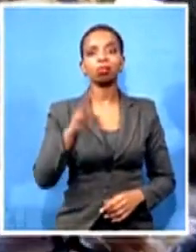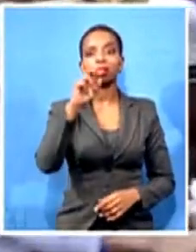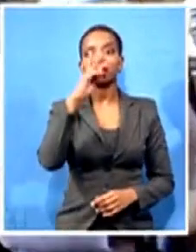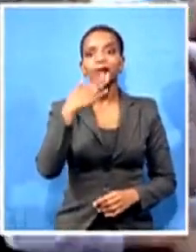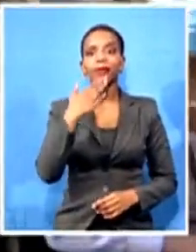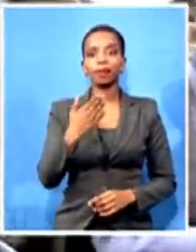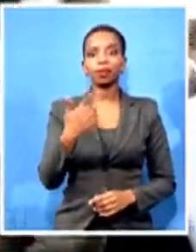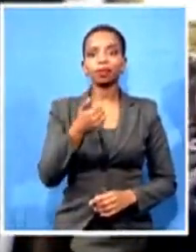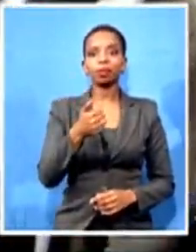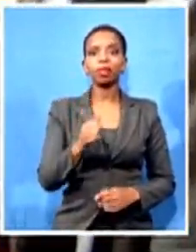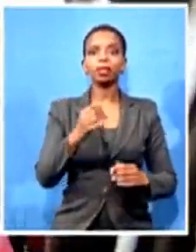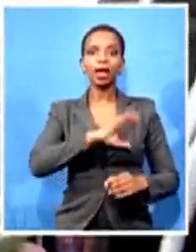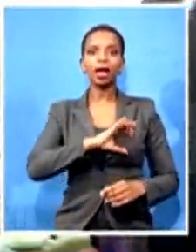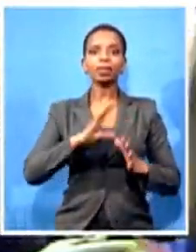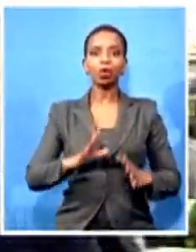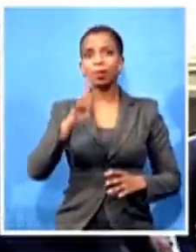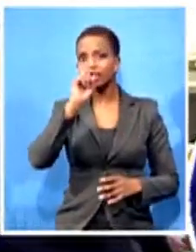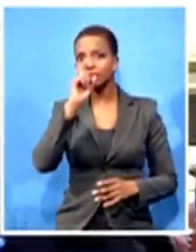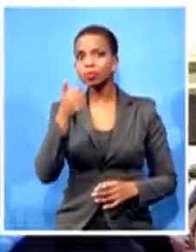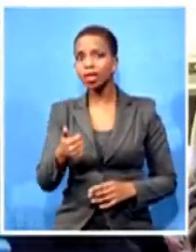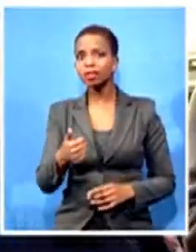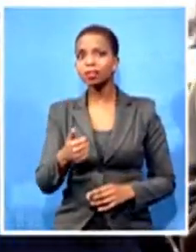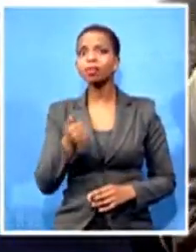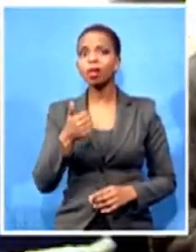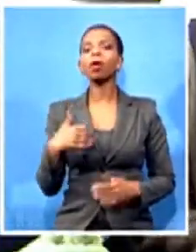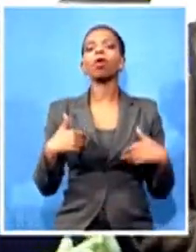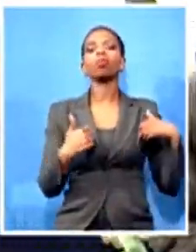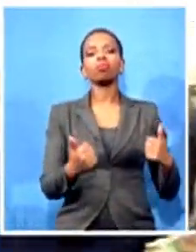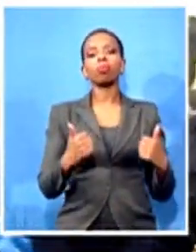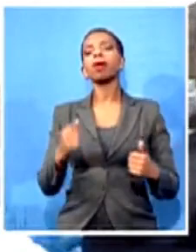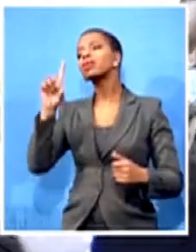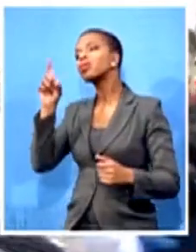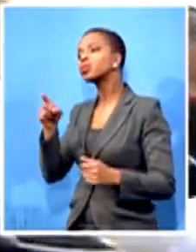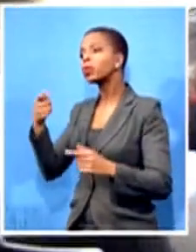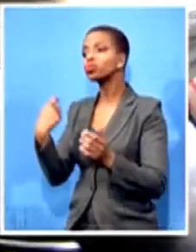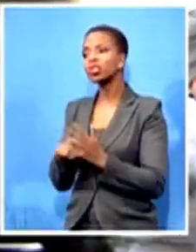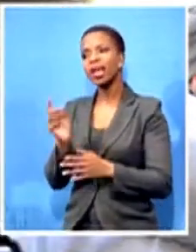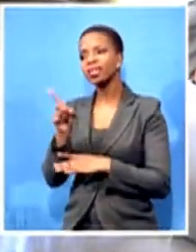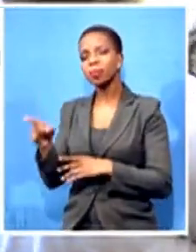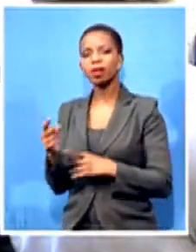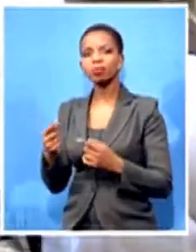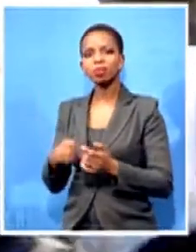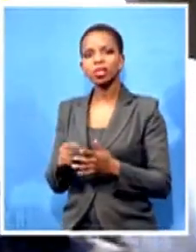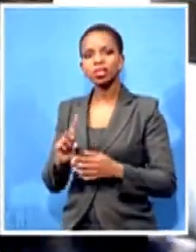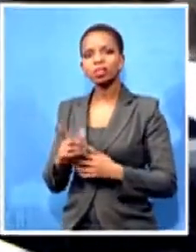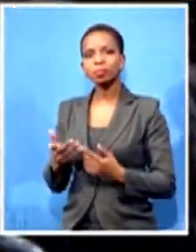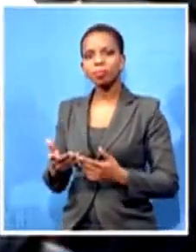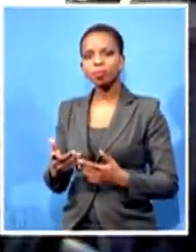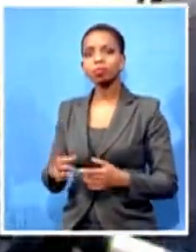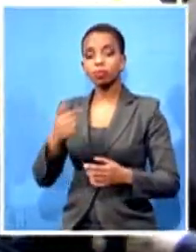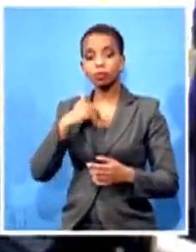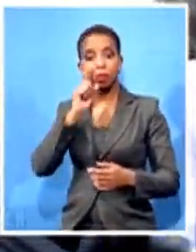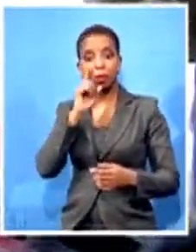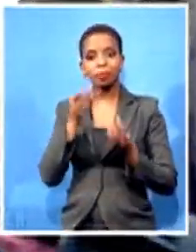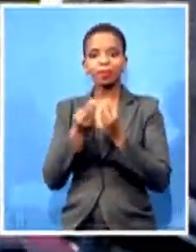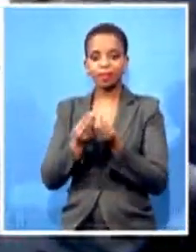unjani? Ngiyaphila, njengoba uzothenga la, uzothengani, ukhetheleni ukuza la namhlanje? Safuna ubheka into zabantwana ezabakhe